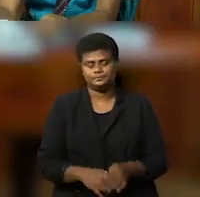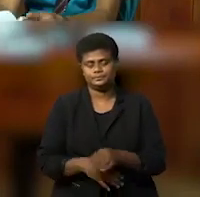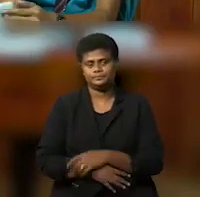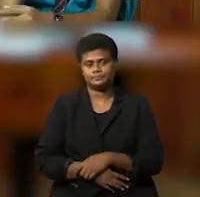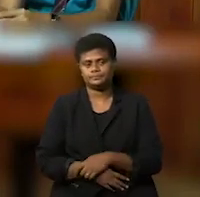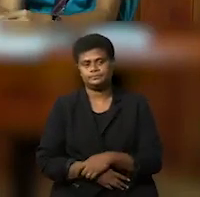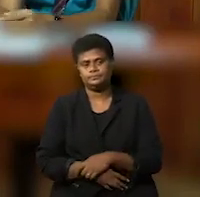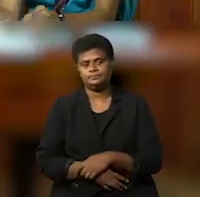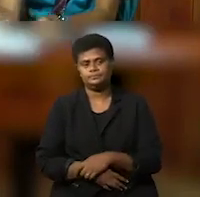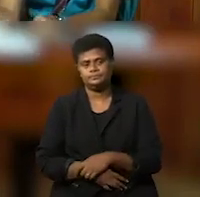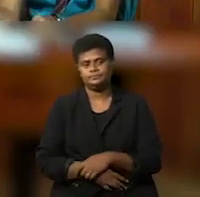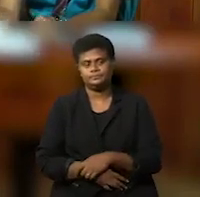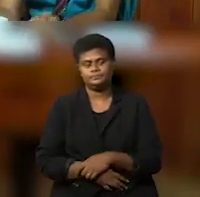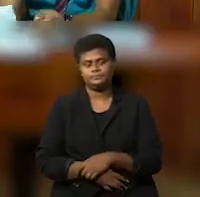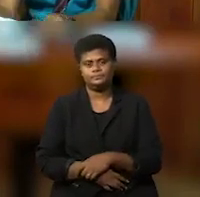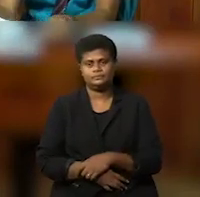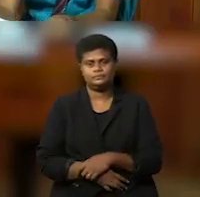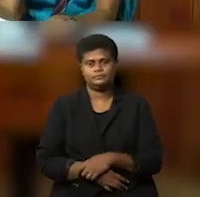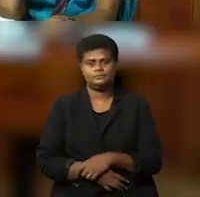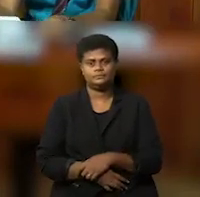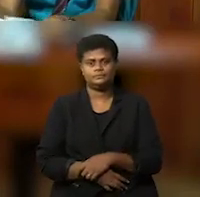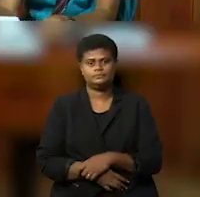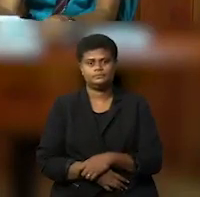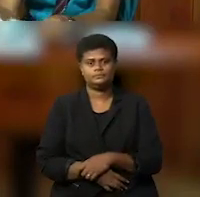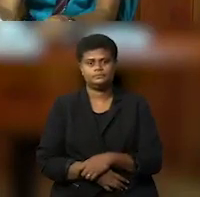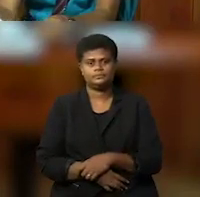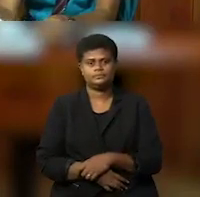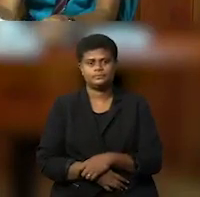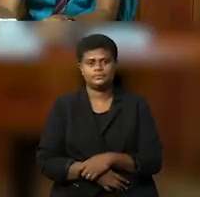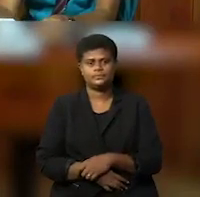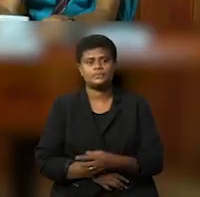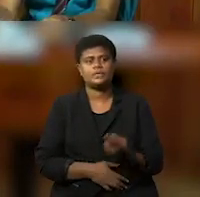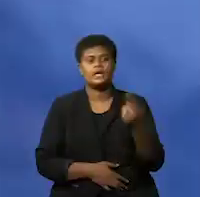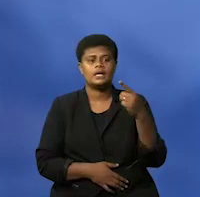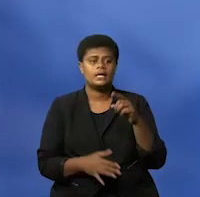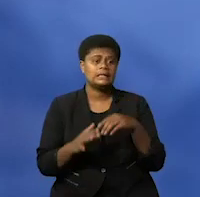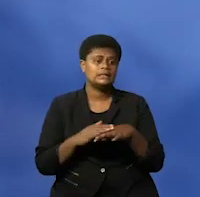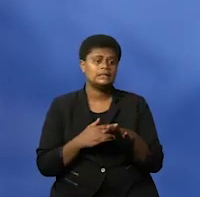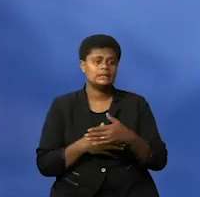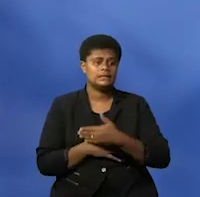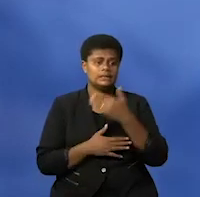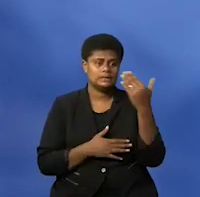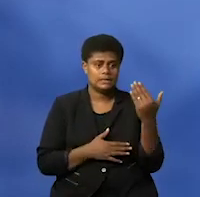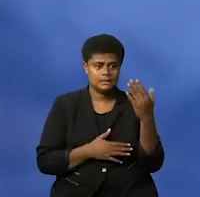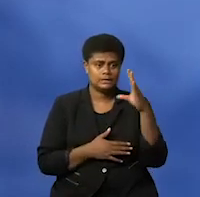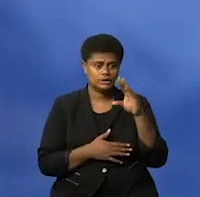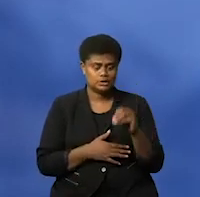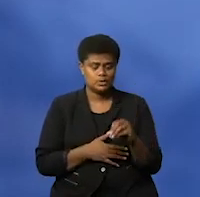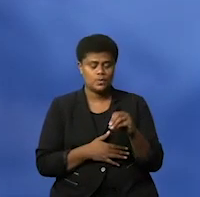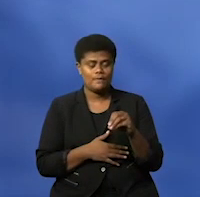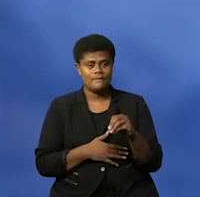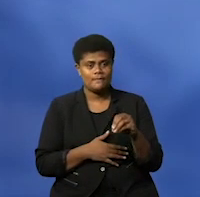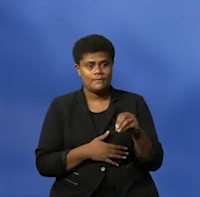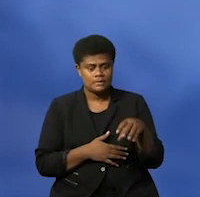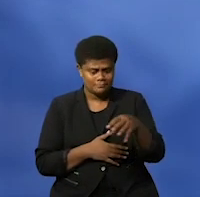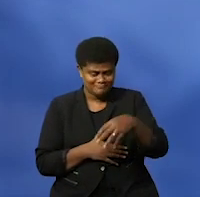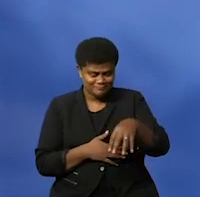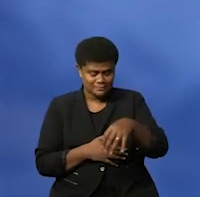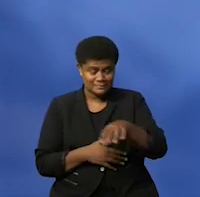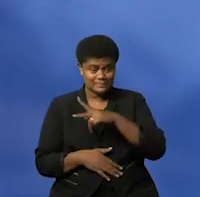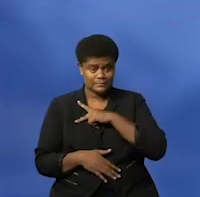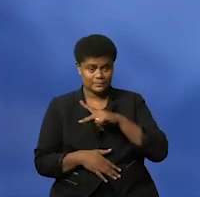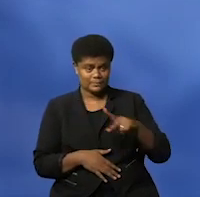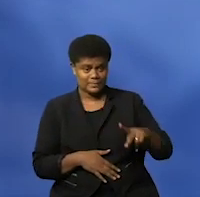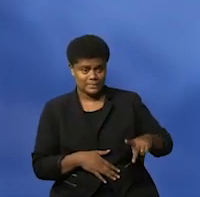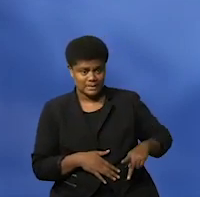read from the New King James Version. And here is how it reads. "And in the days of these kings,